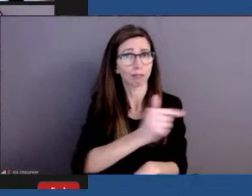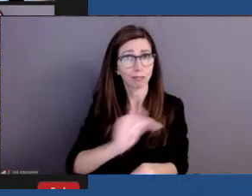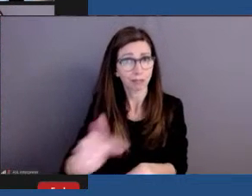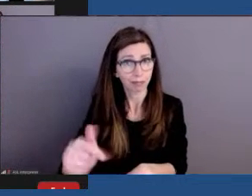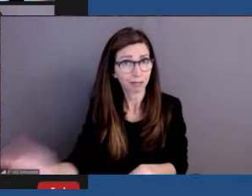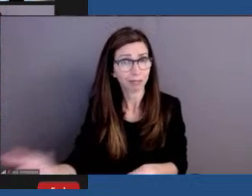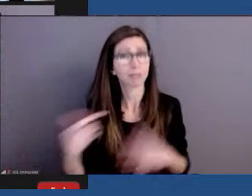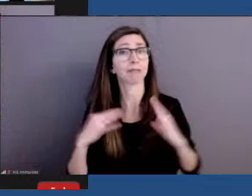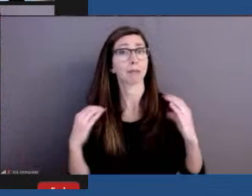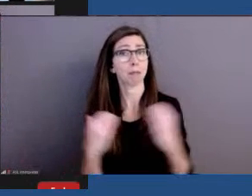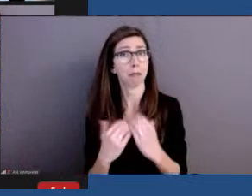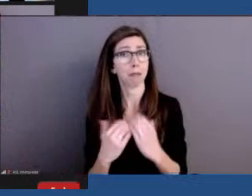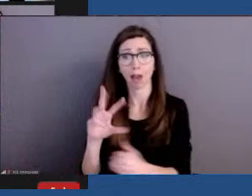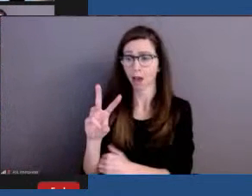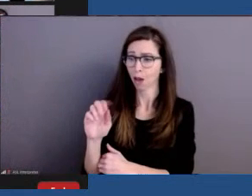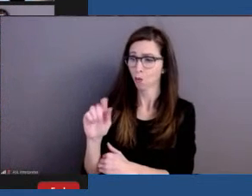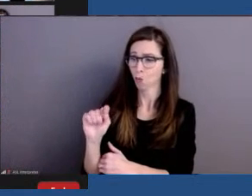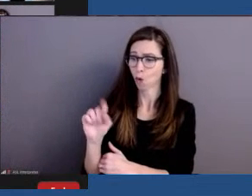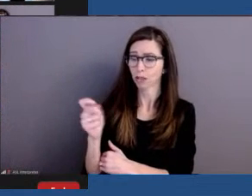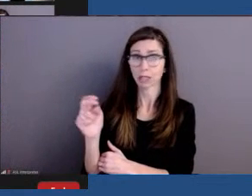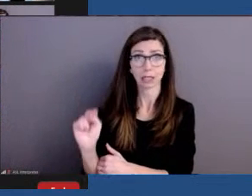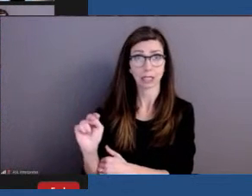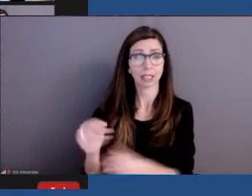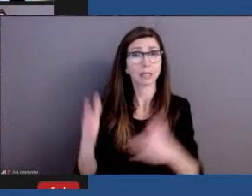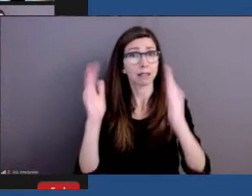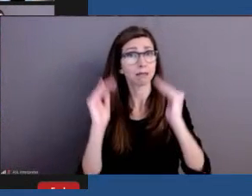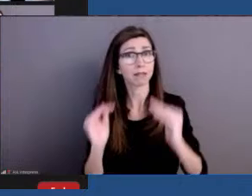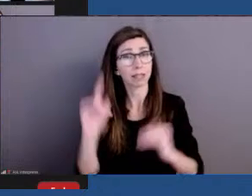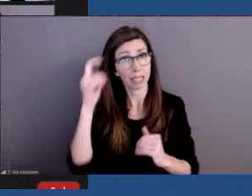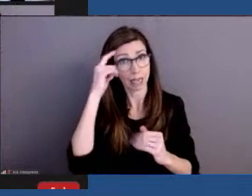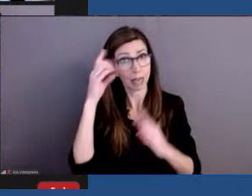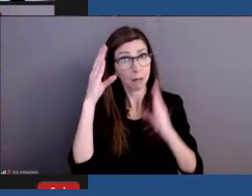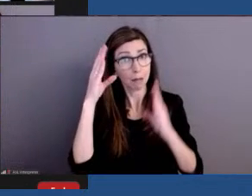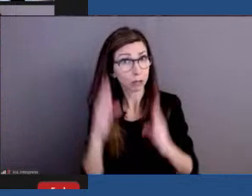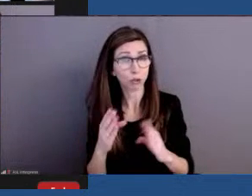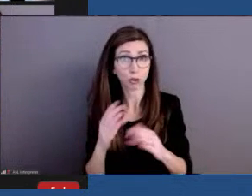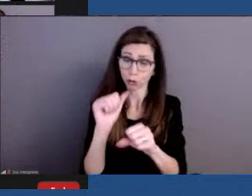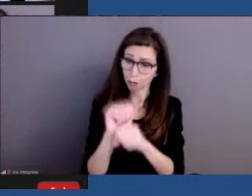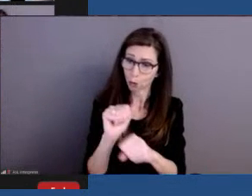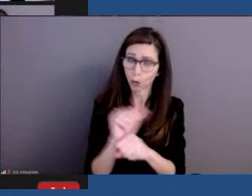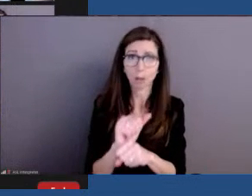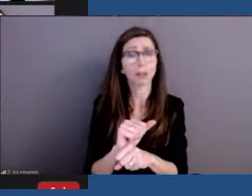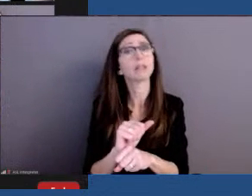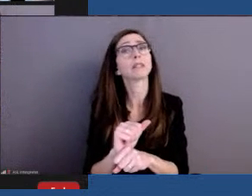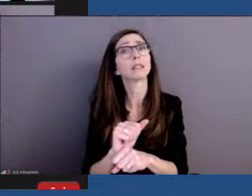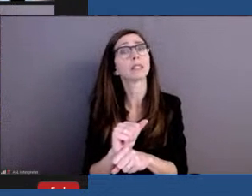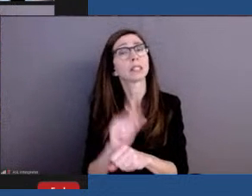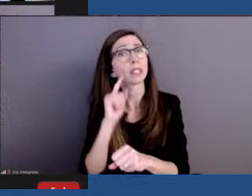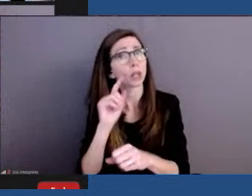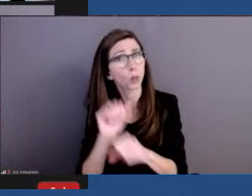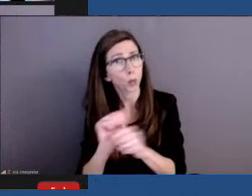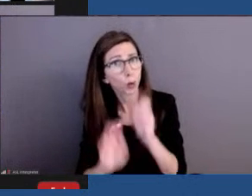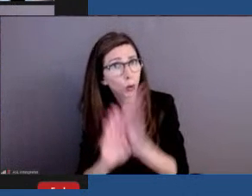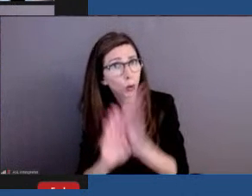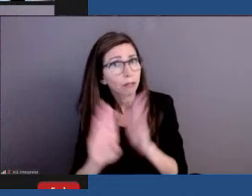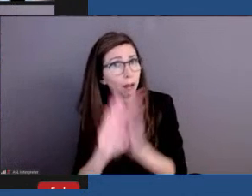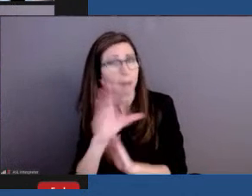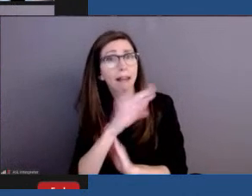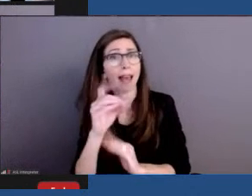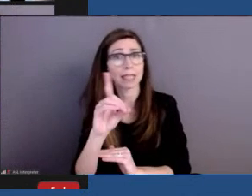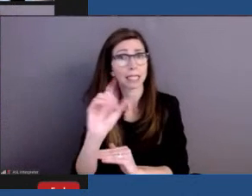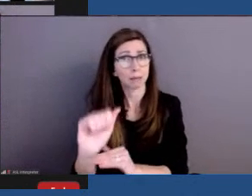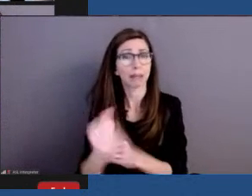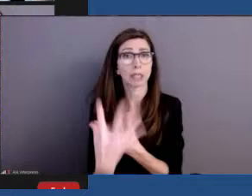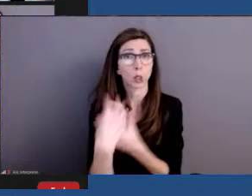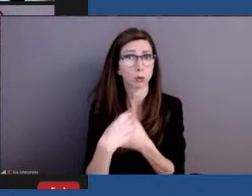Watson, the Honourable Carla Qualtrough, Minister of Employment, Workforce Development and Disability Inclusion by